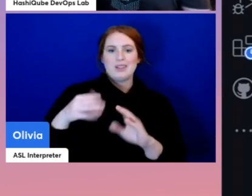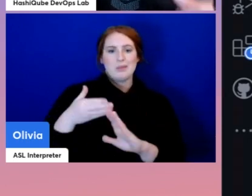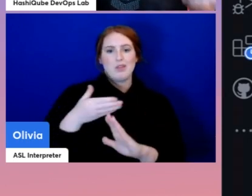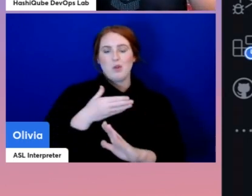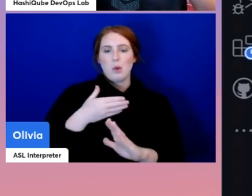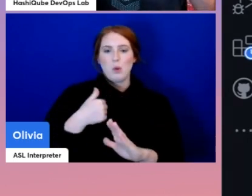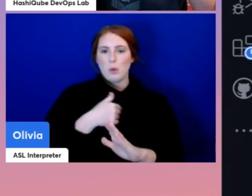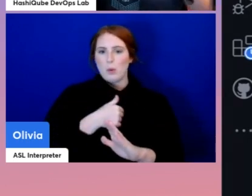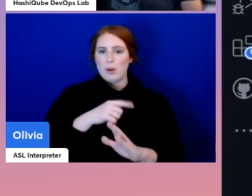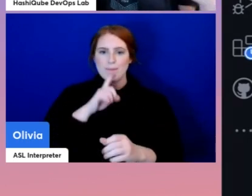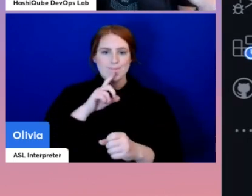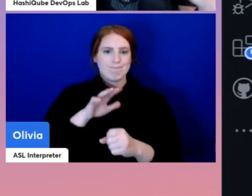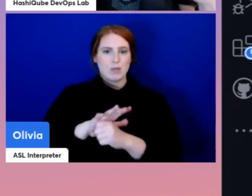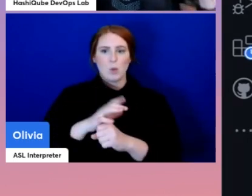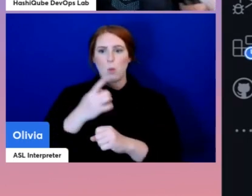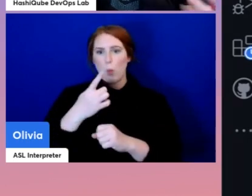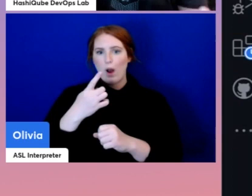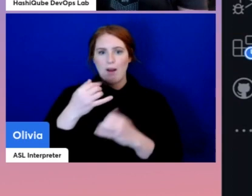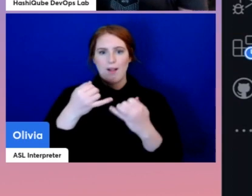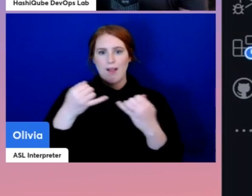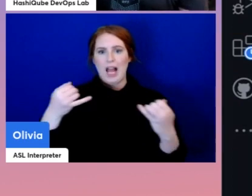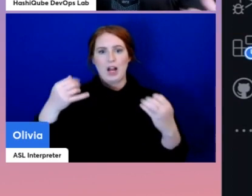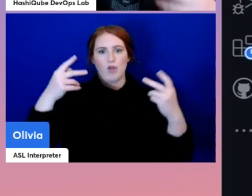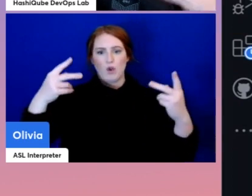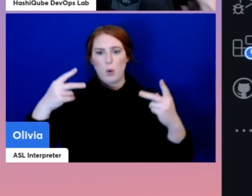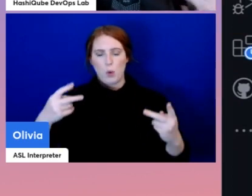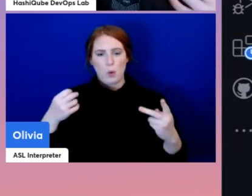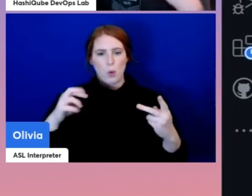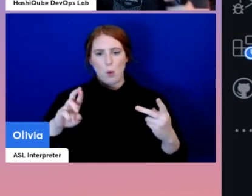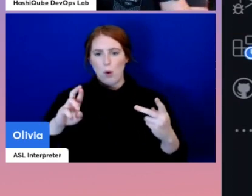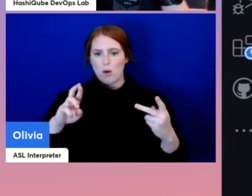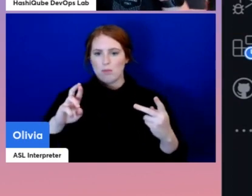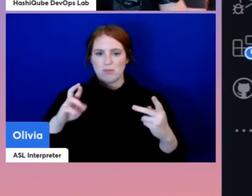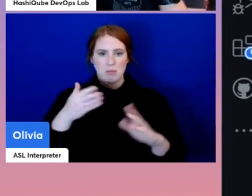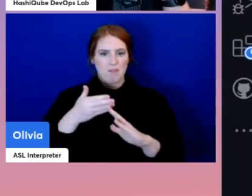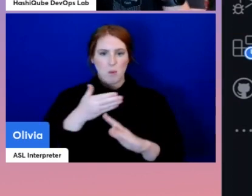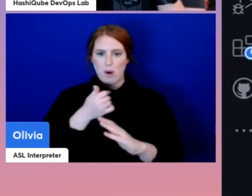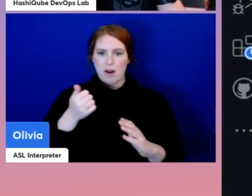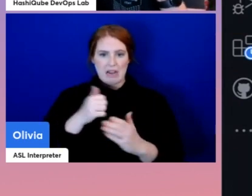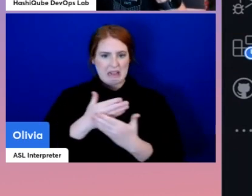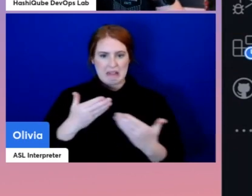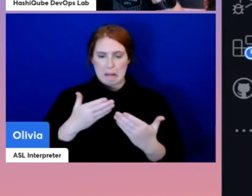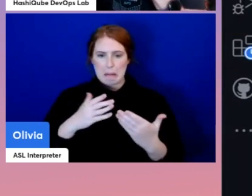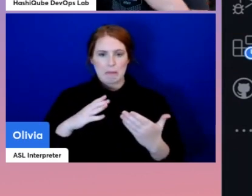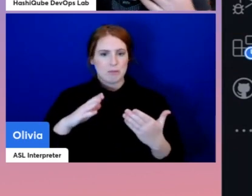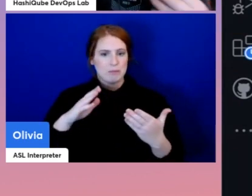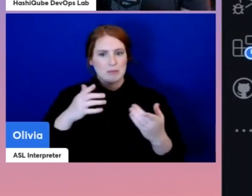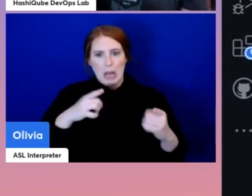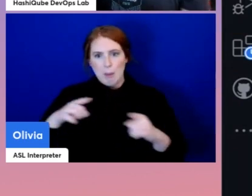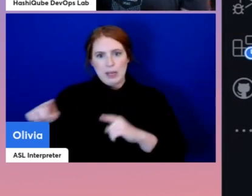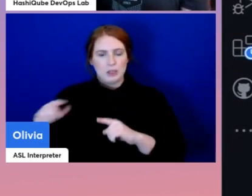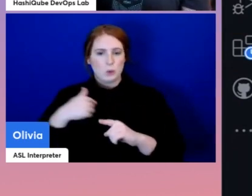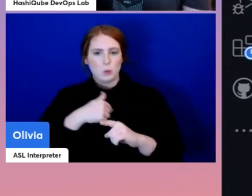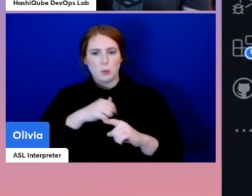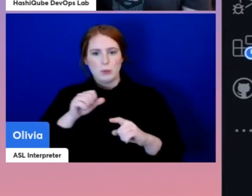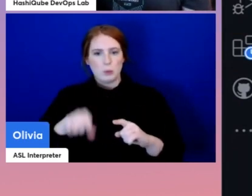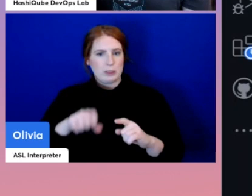of code or wait for a peer review on our pull request to catch these things, right?